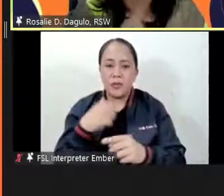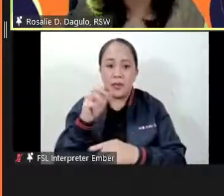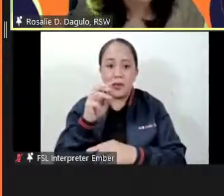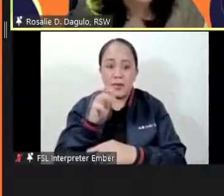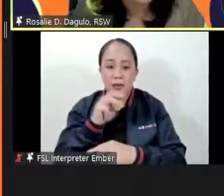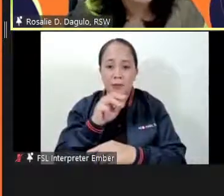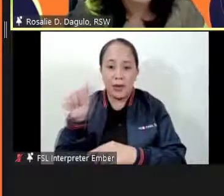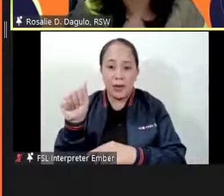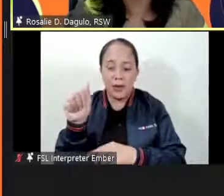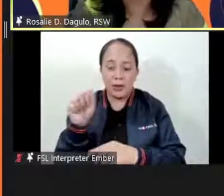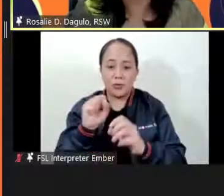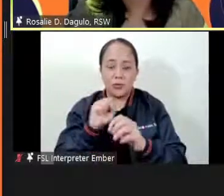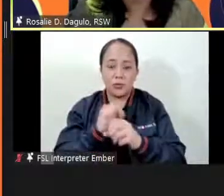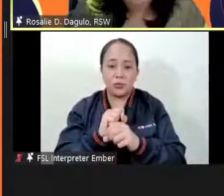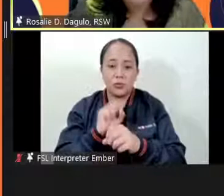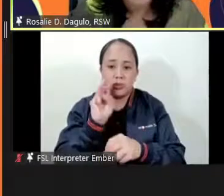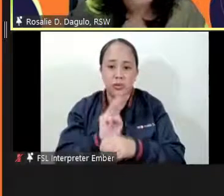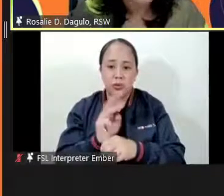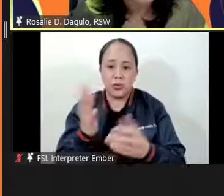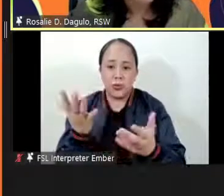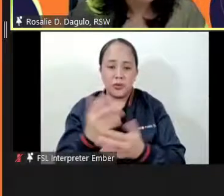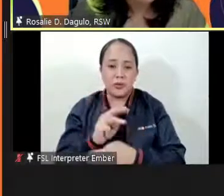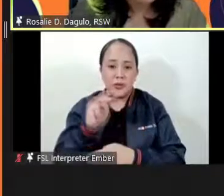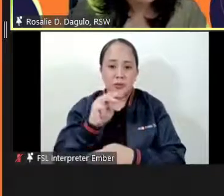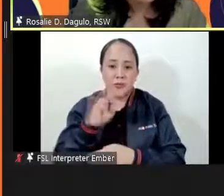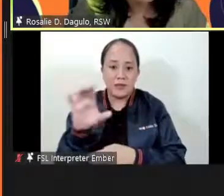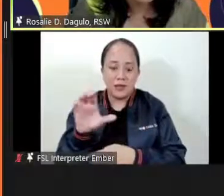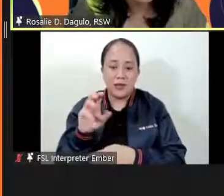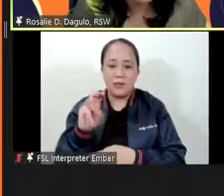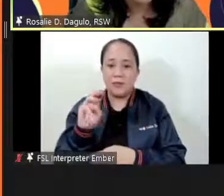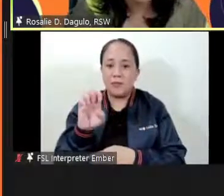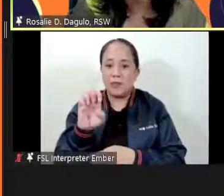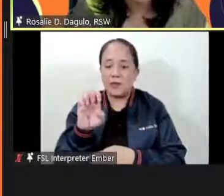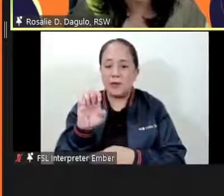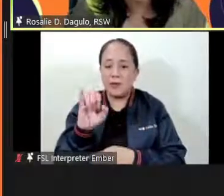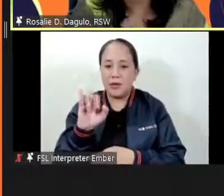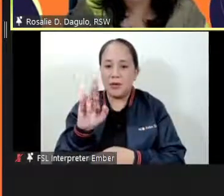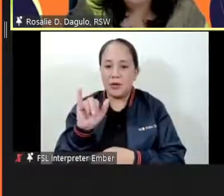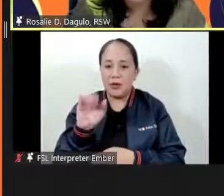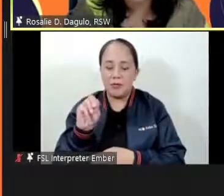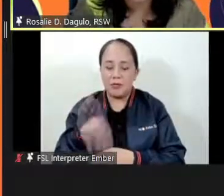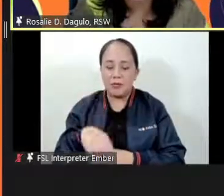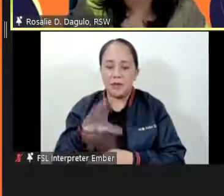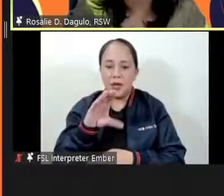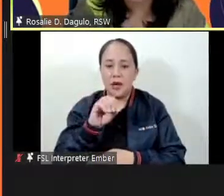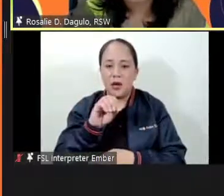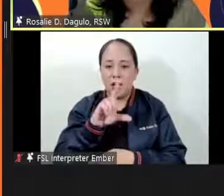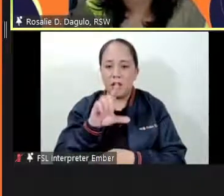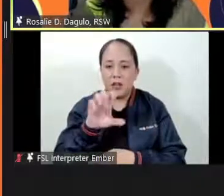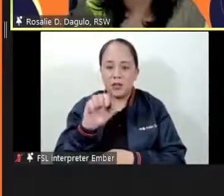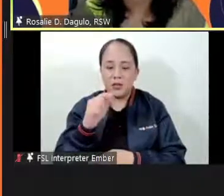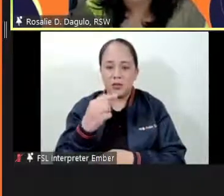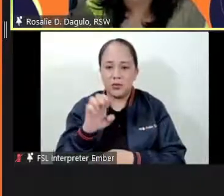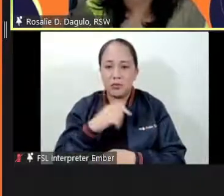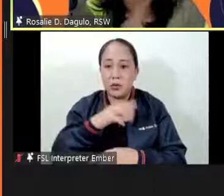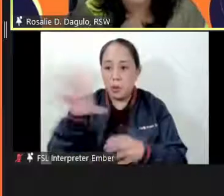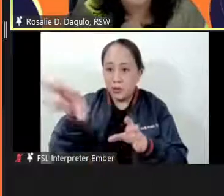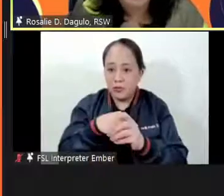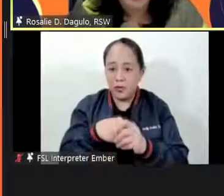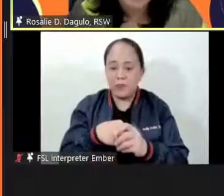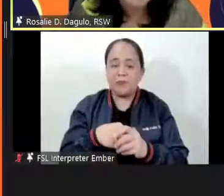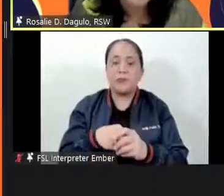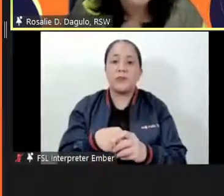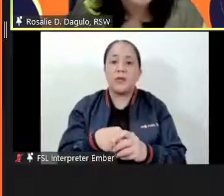in social work in Miriam College. And I engaged 11 registered